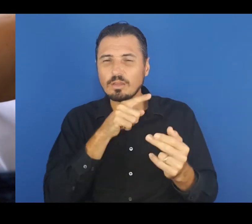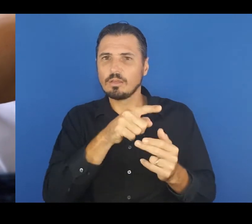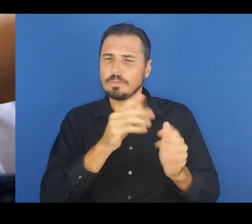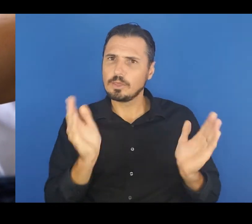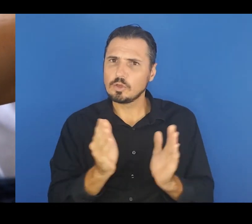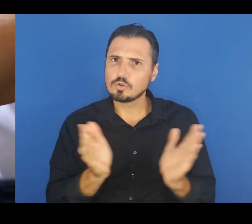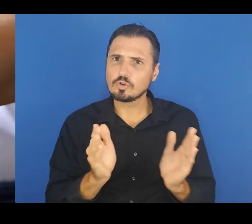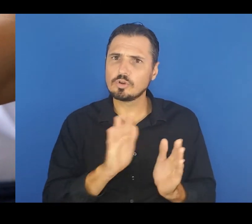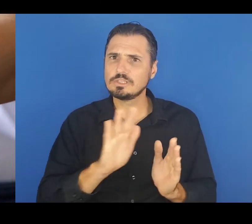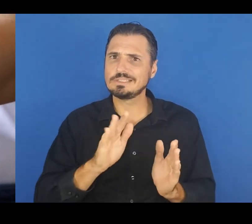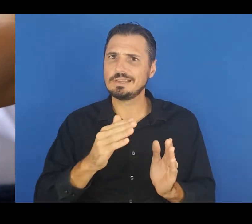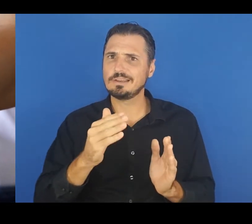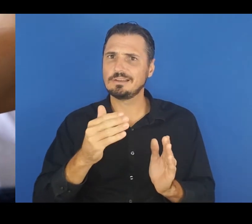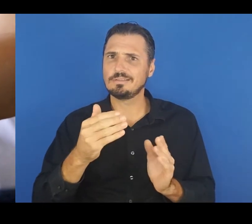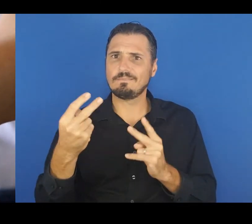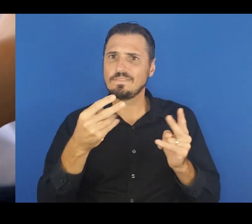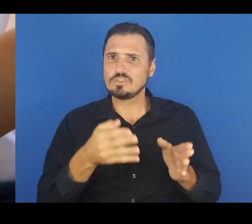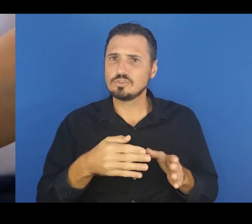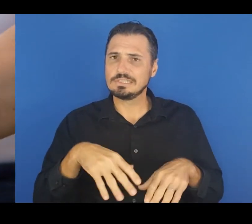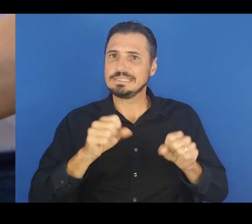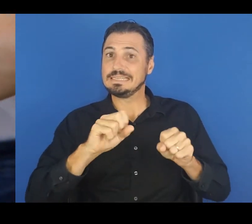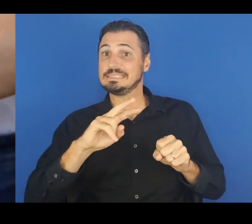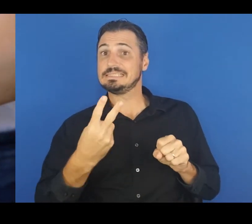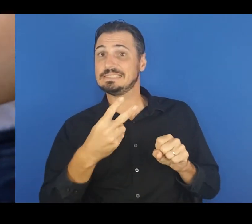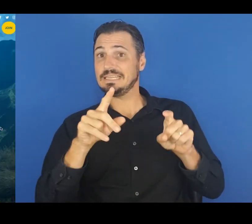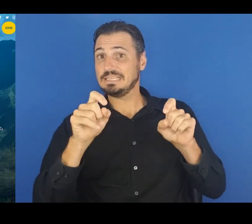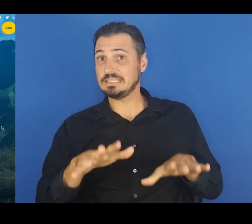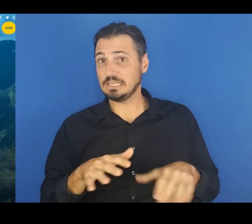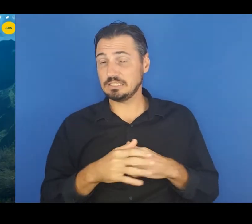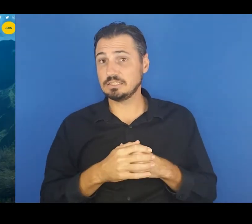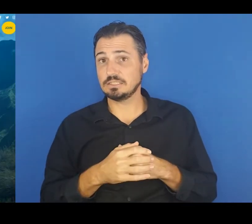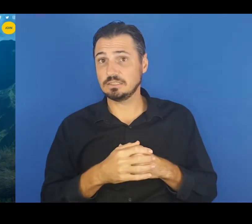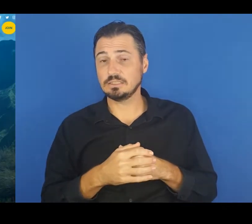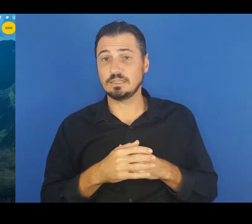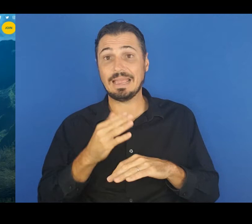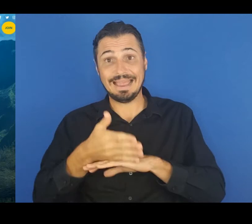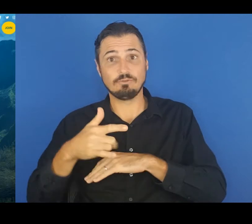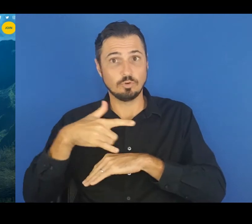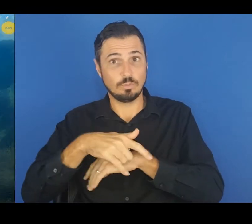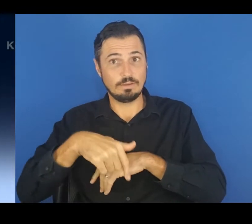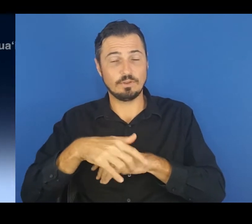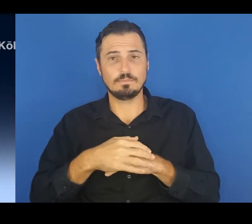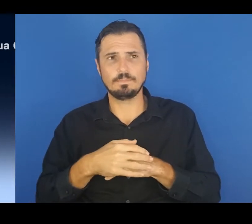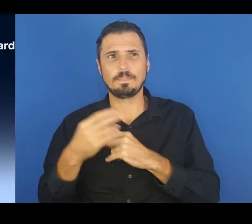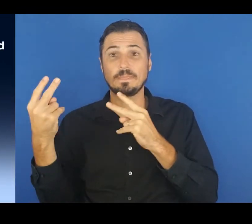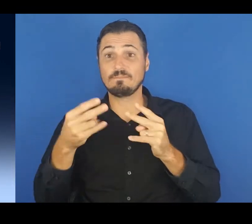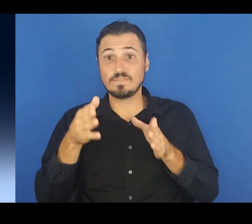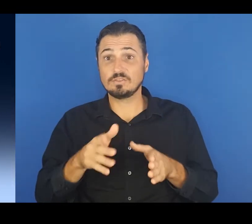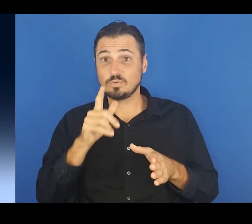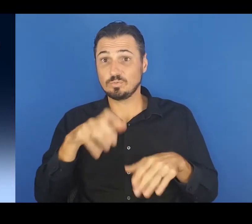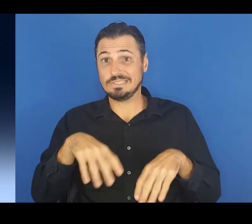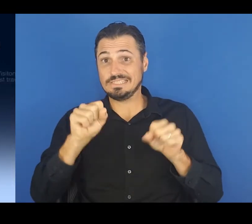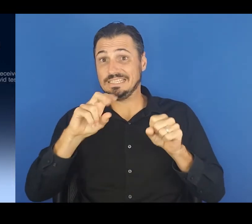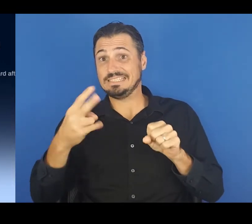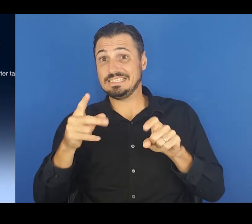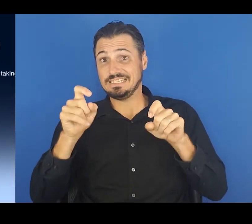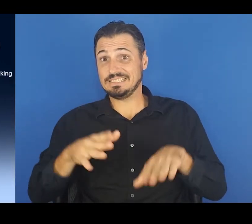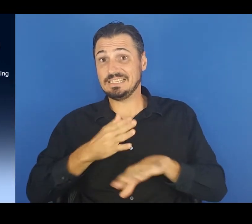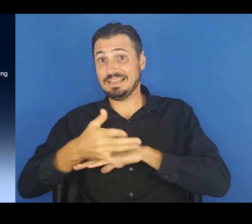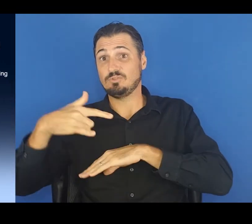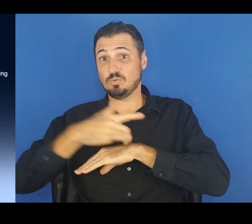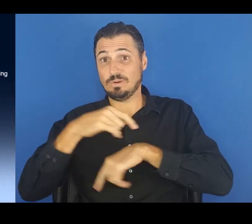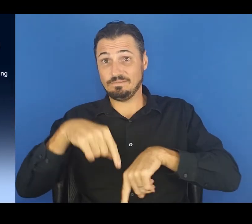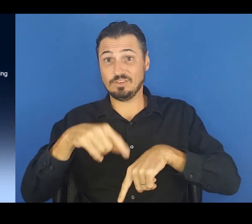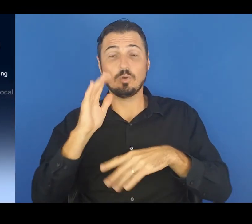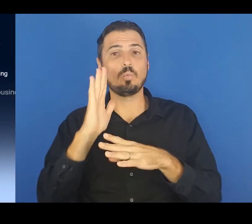encouraging their guests to take post-travel tests. Visitors who take a post-travel test after arrival